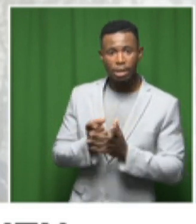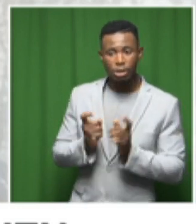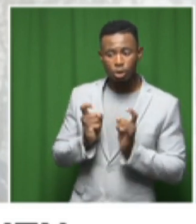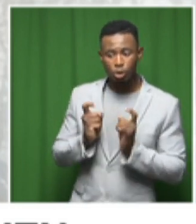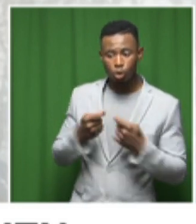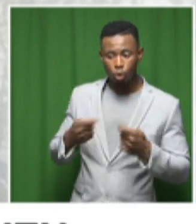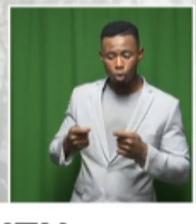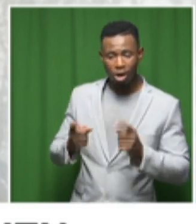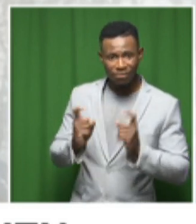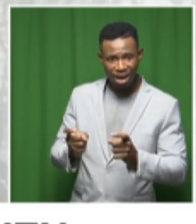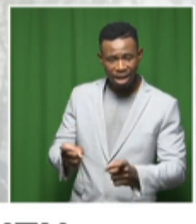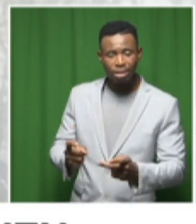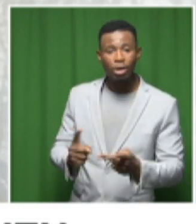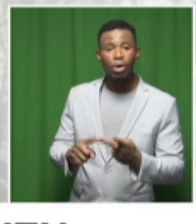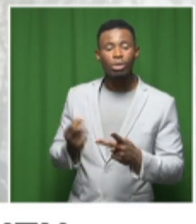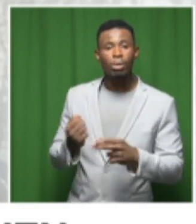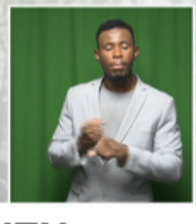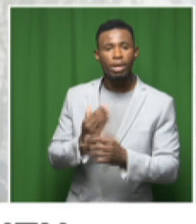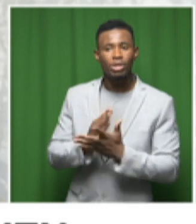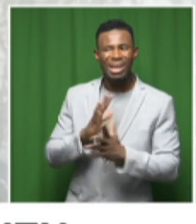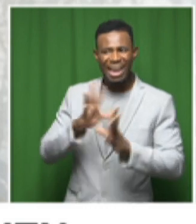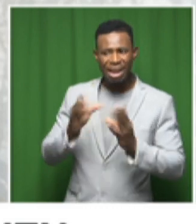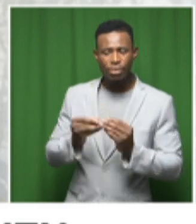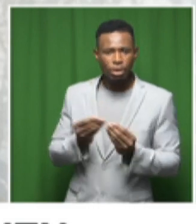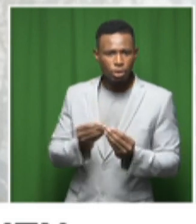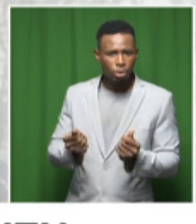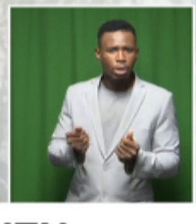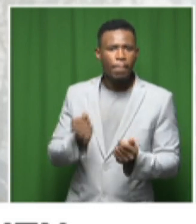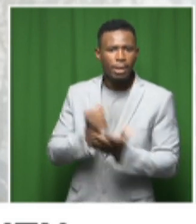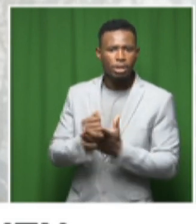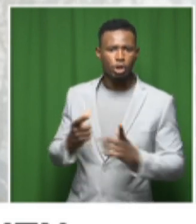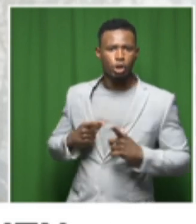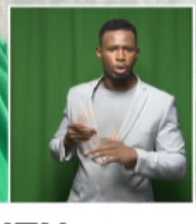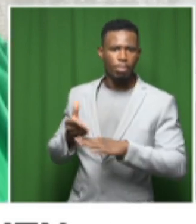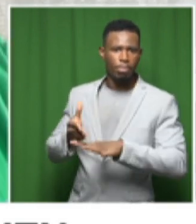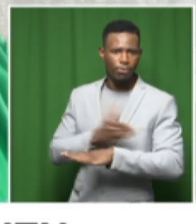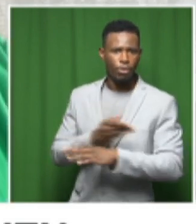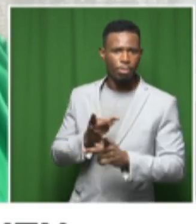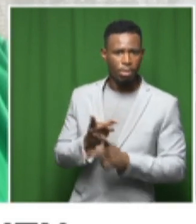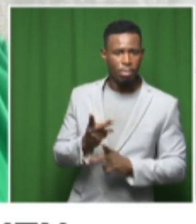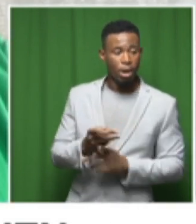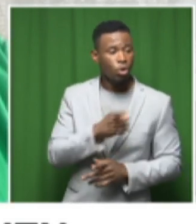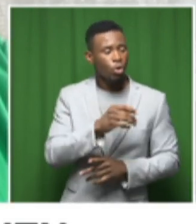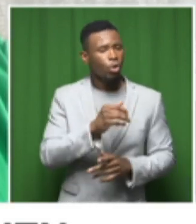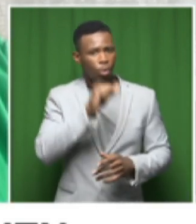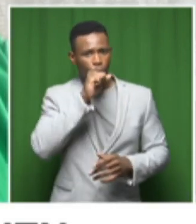that everything runs smoothly, prep ahead of time. Are you a fan of a pressure cooker?